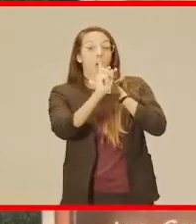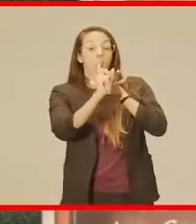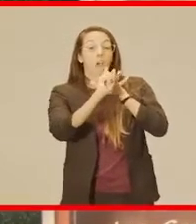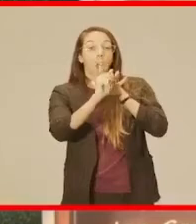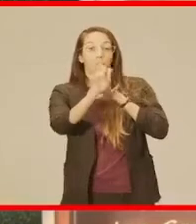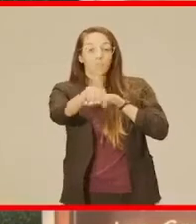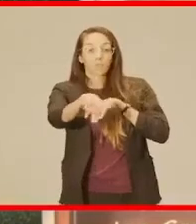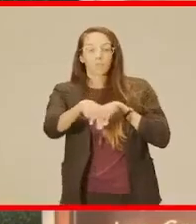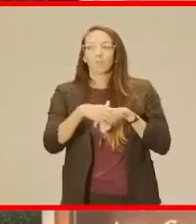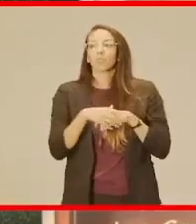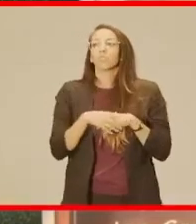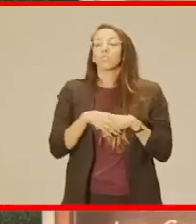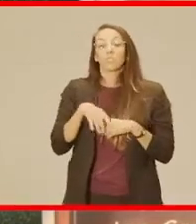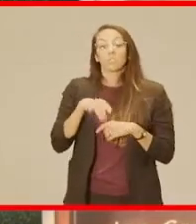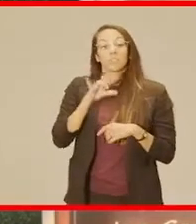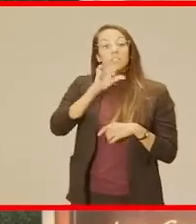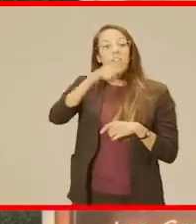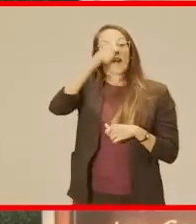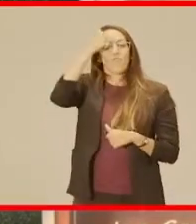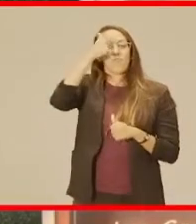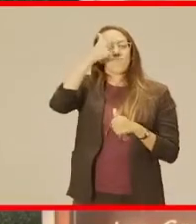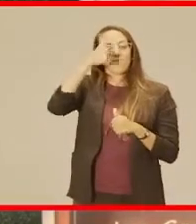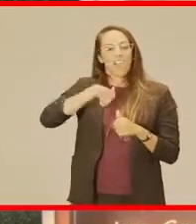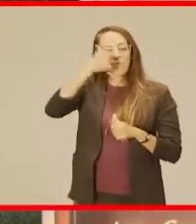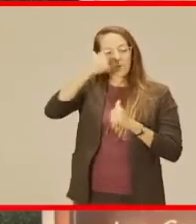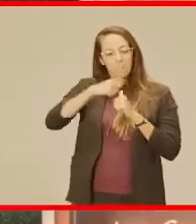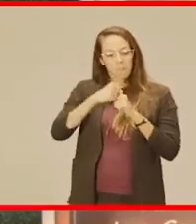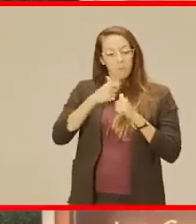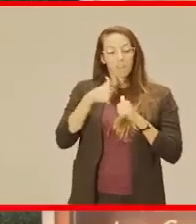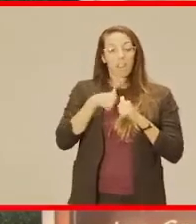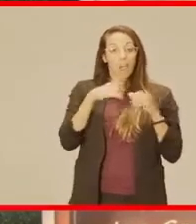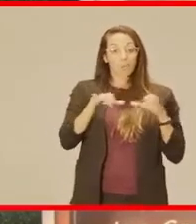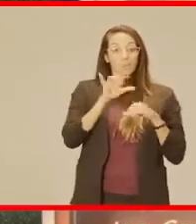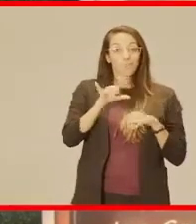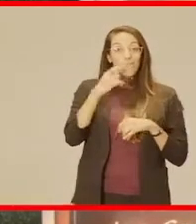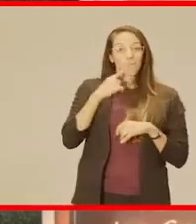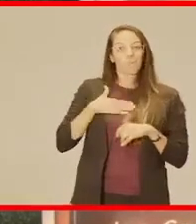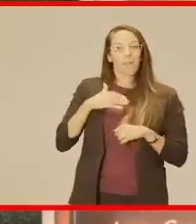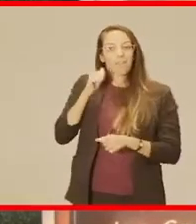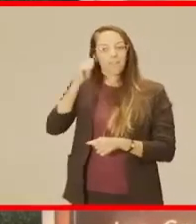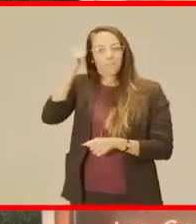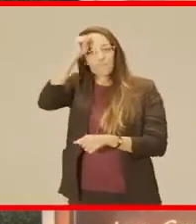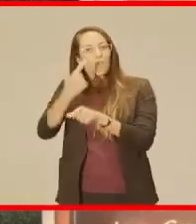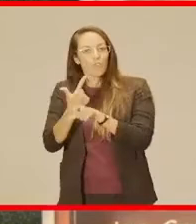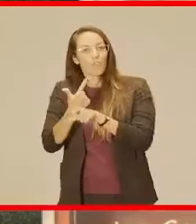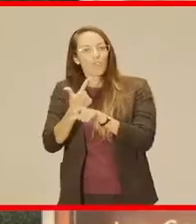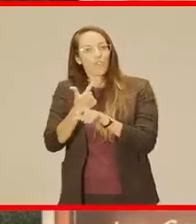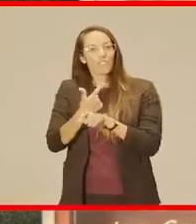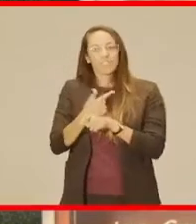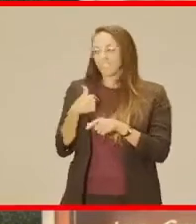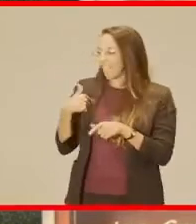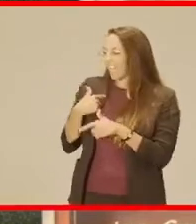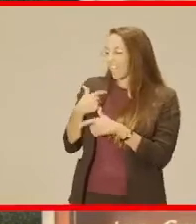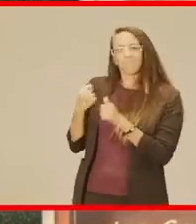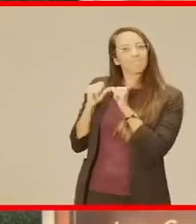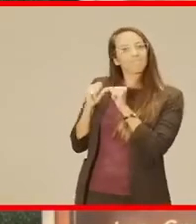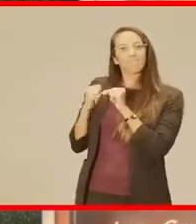reminds me of what we have to do for my little brother, because we have to keep